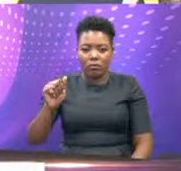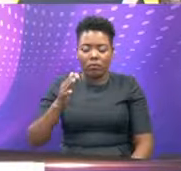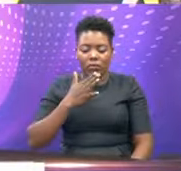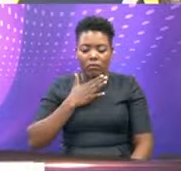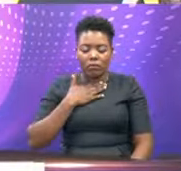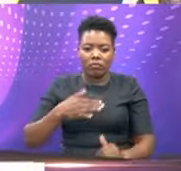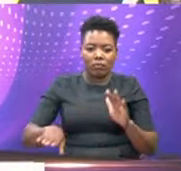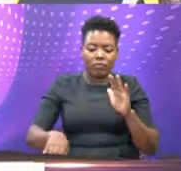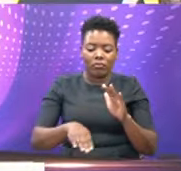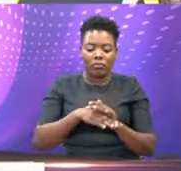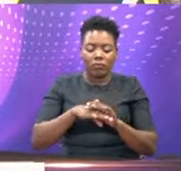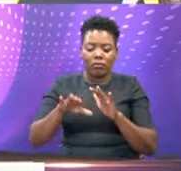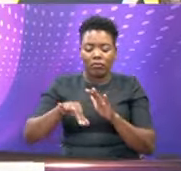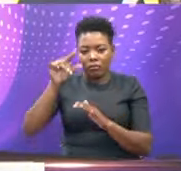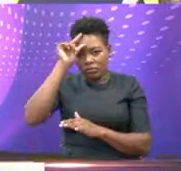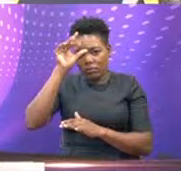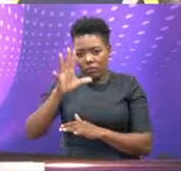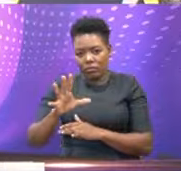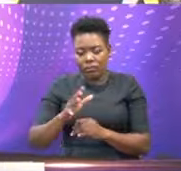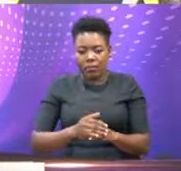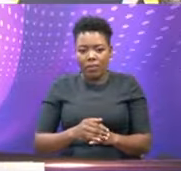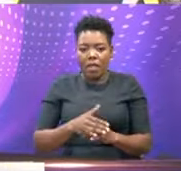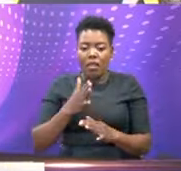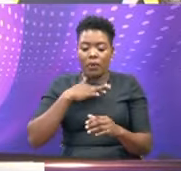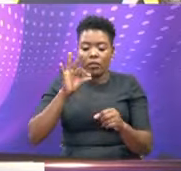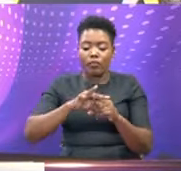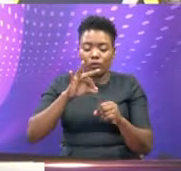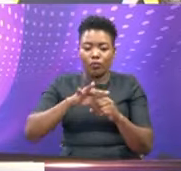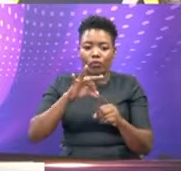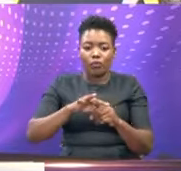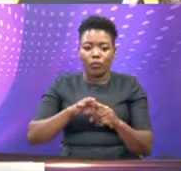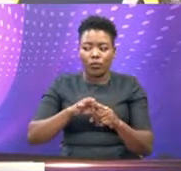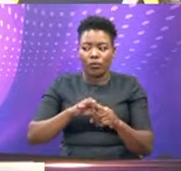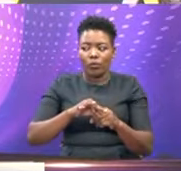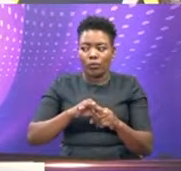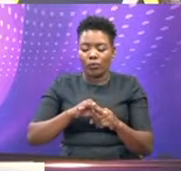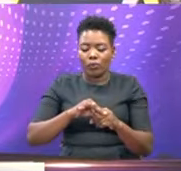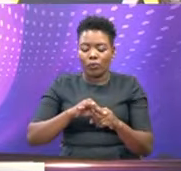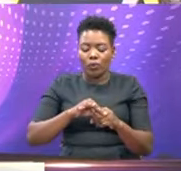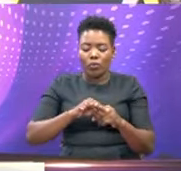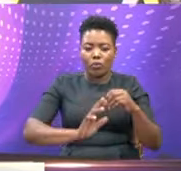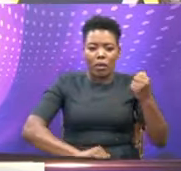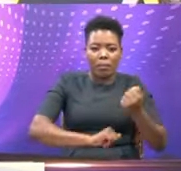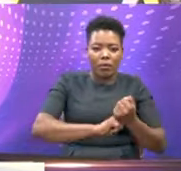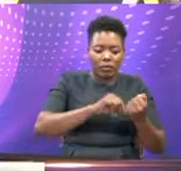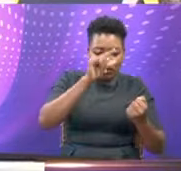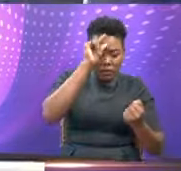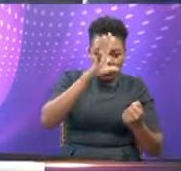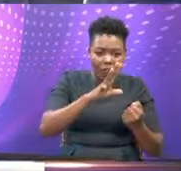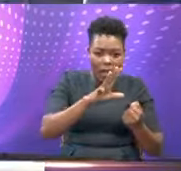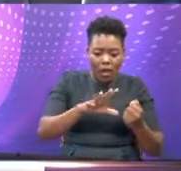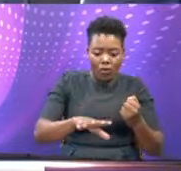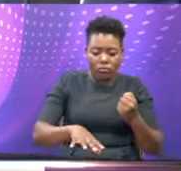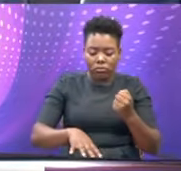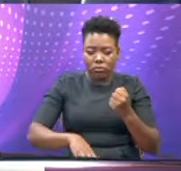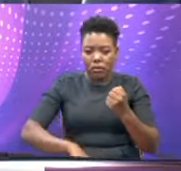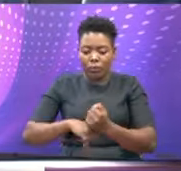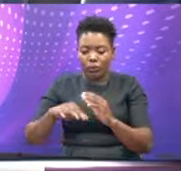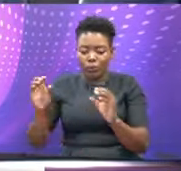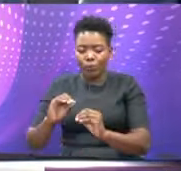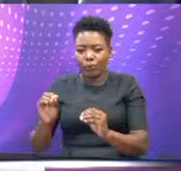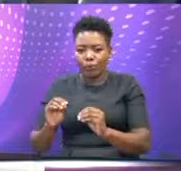apis. Senator Zigeo ni biro goyo ombulu mar yango ka gavana no winjore odhi pacho kata ooyo. Winda nenda gima dhi nyime od bura korwa tudre kod Chris Awino.